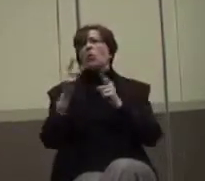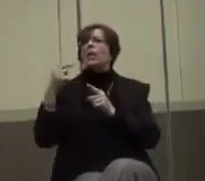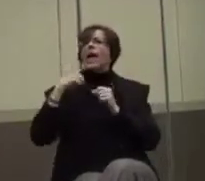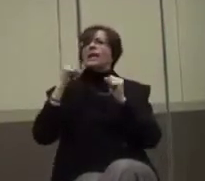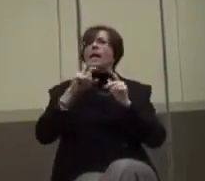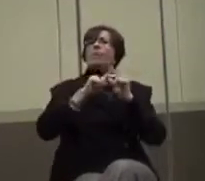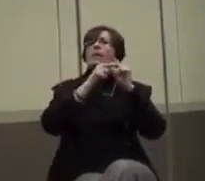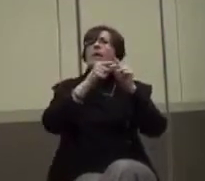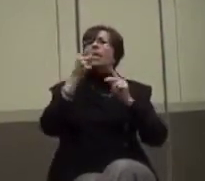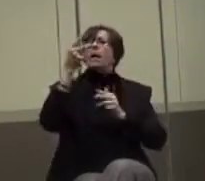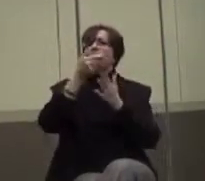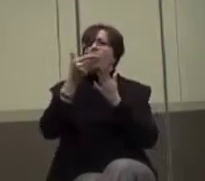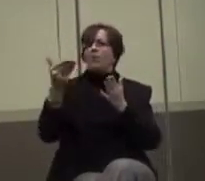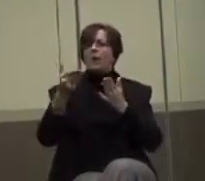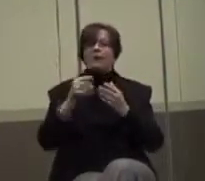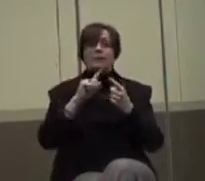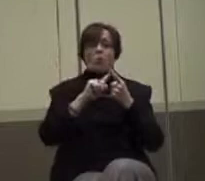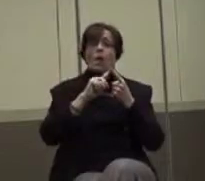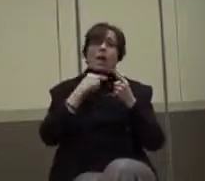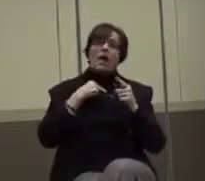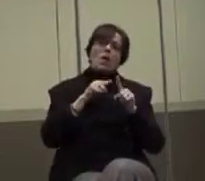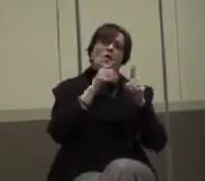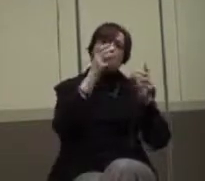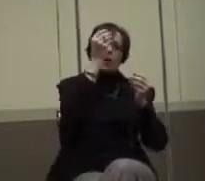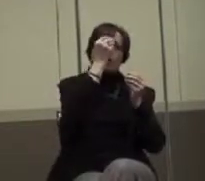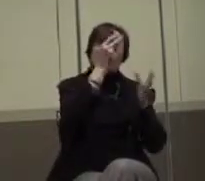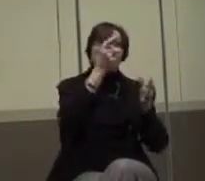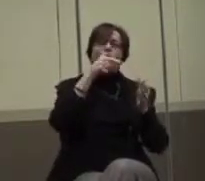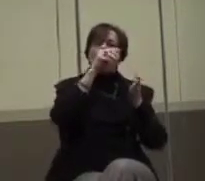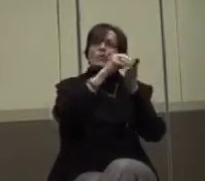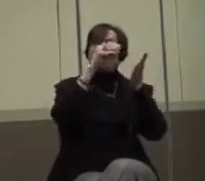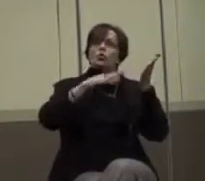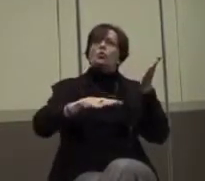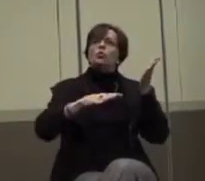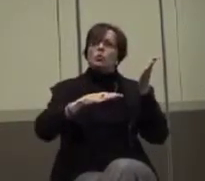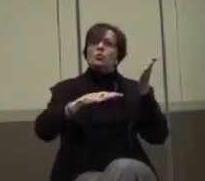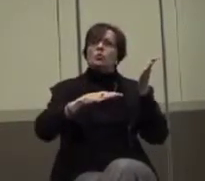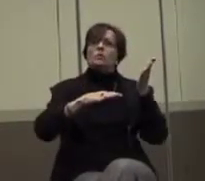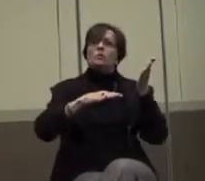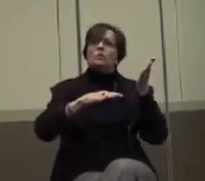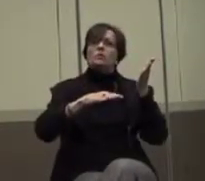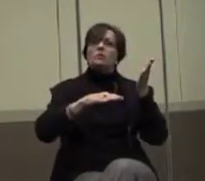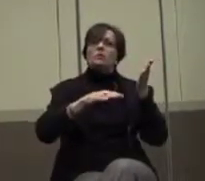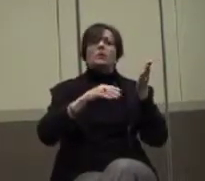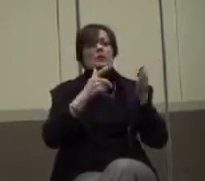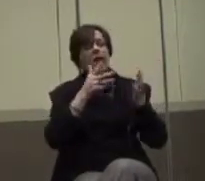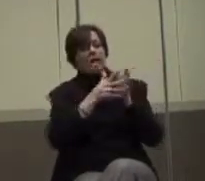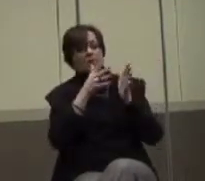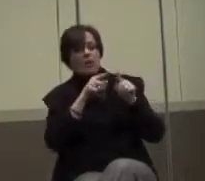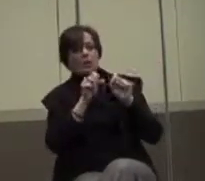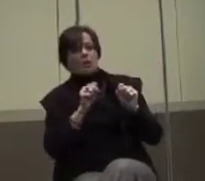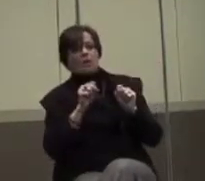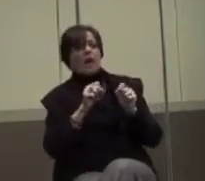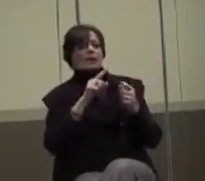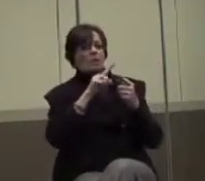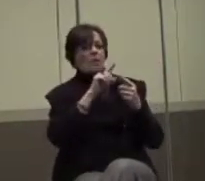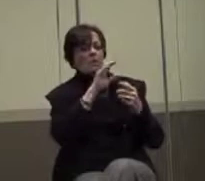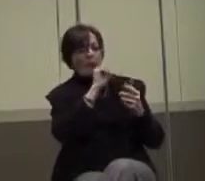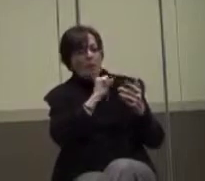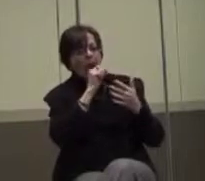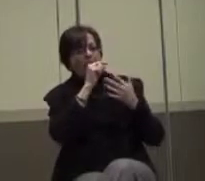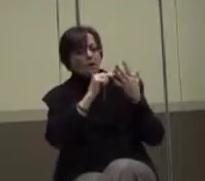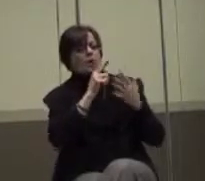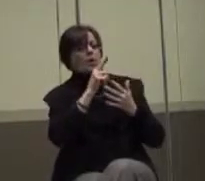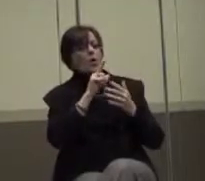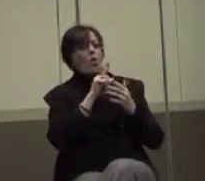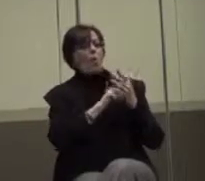is that I also want to inform the student what kind of, to the extent possible, and the age and all that, what kind of accommodations